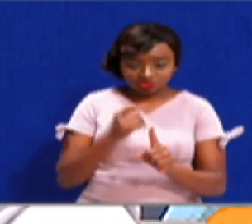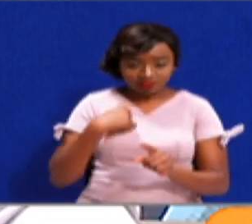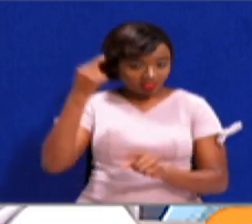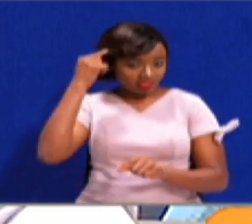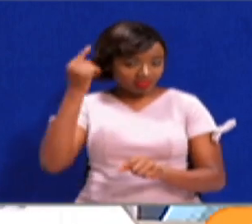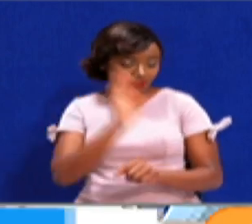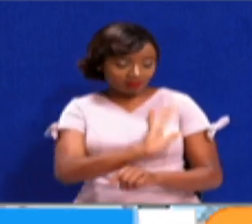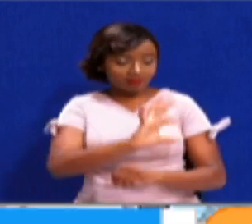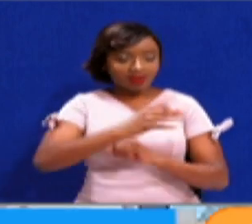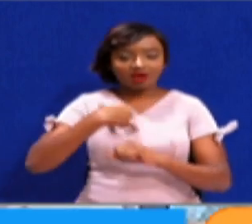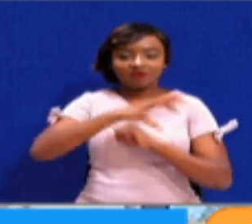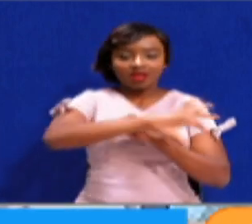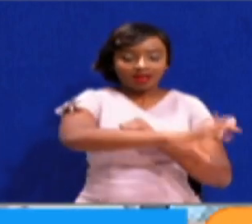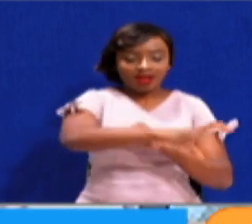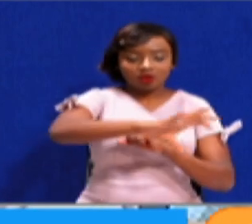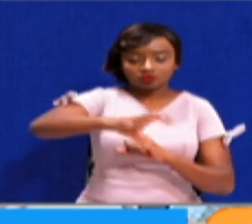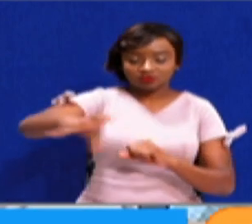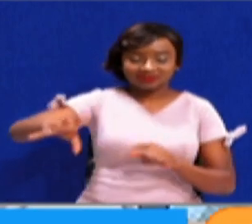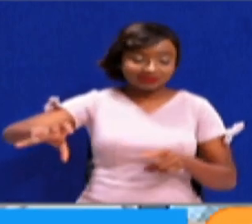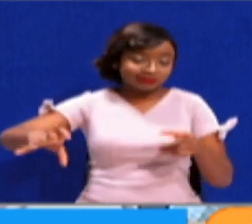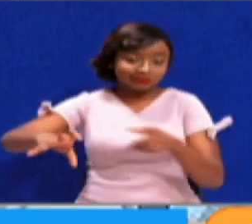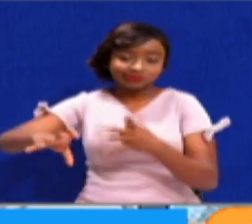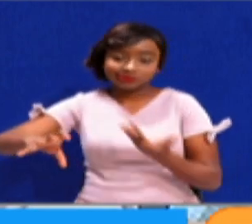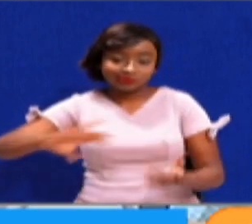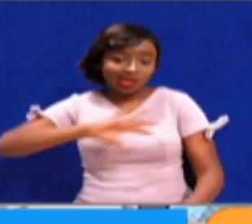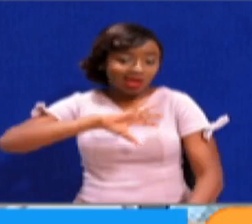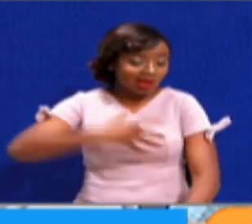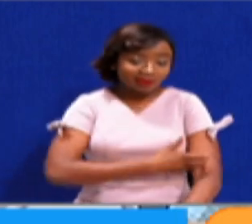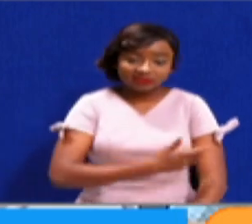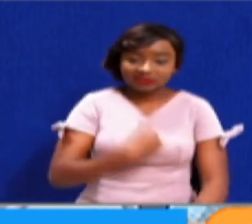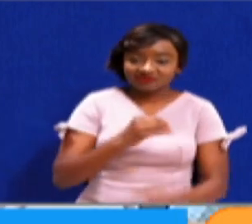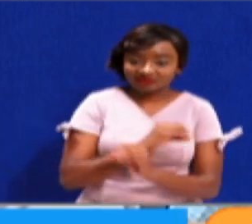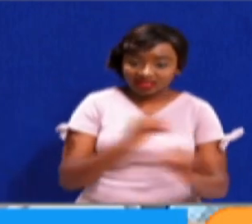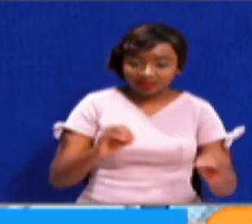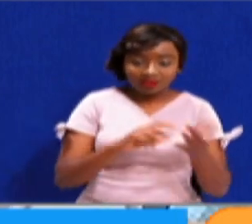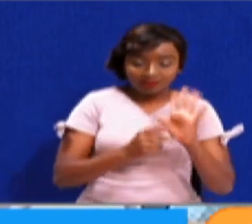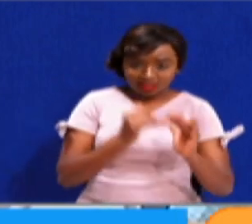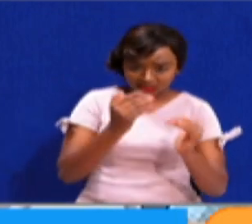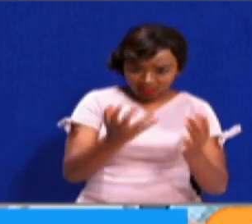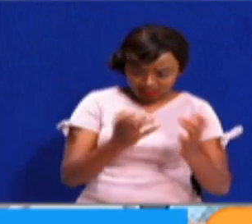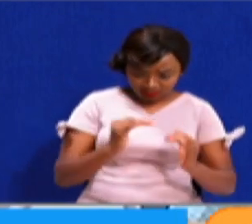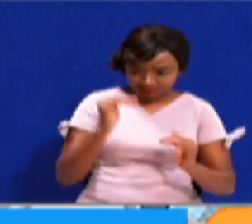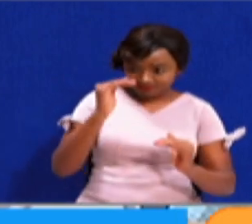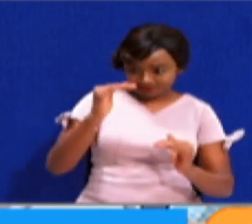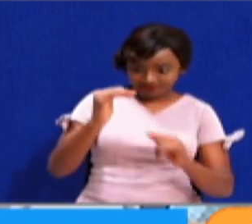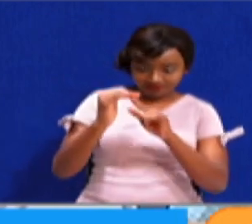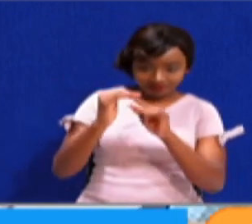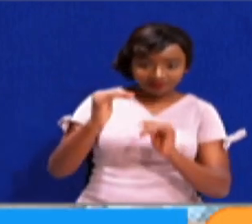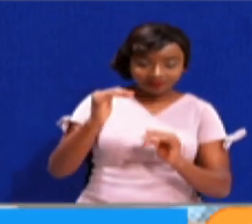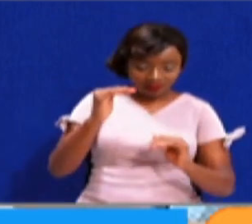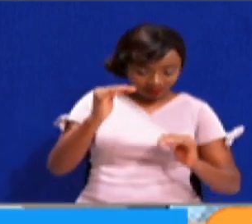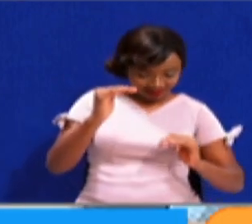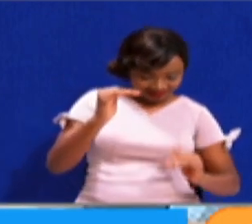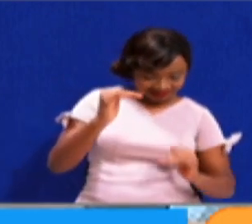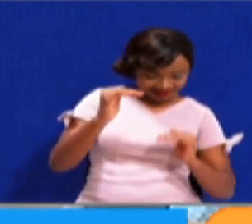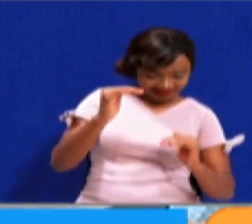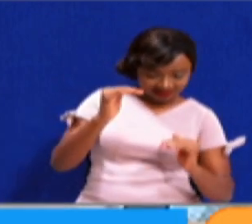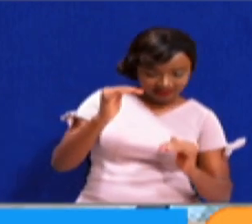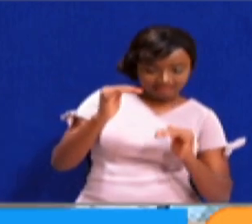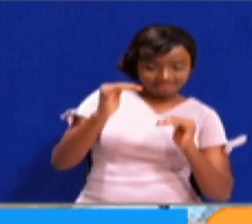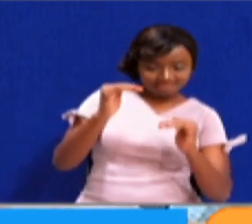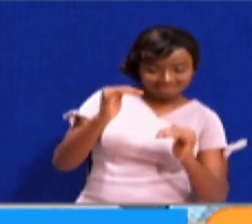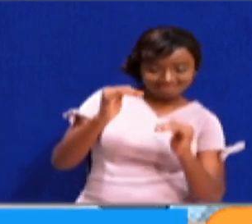country that don't have that capacity, that right. they need to get to a certain level, because yeah. you need a certain threshold of people